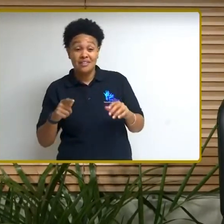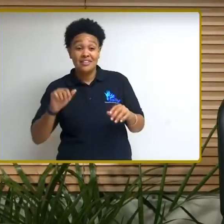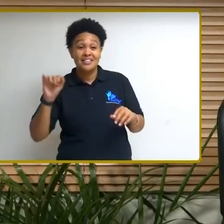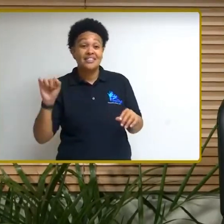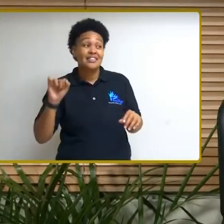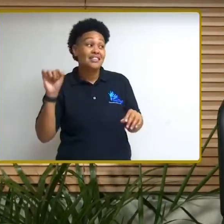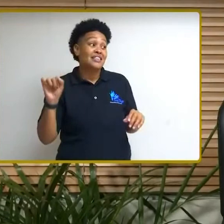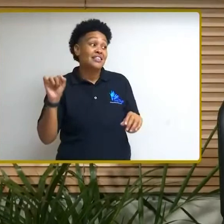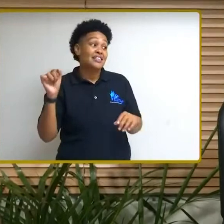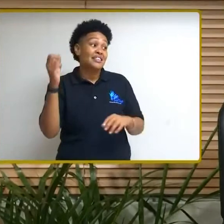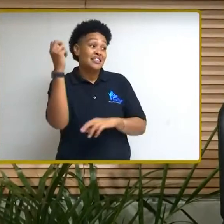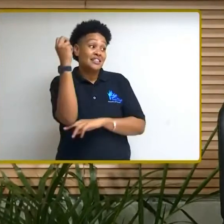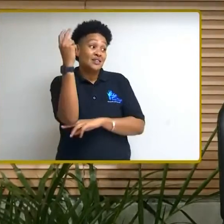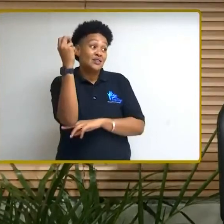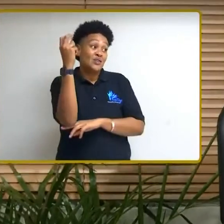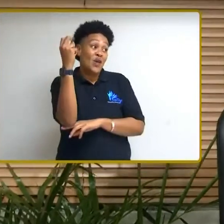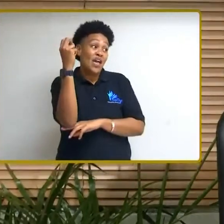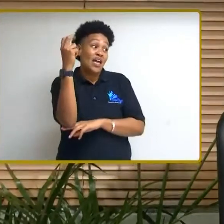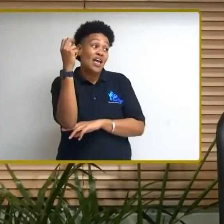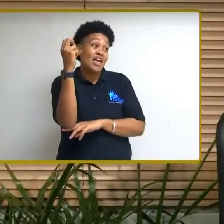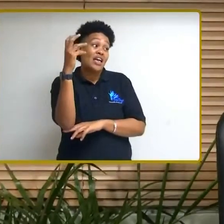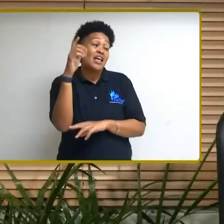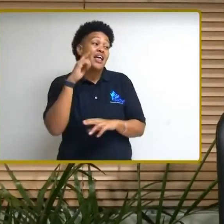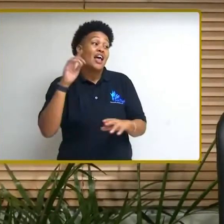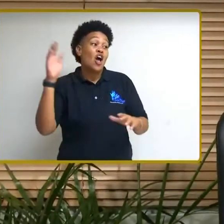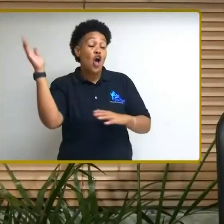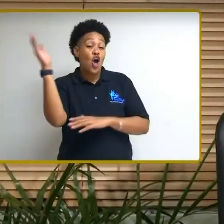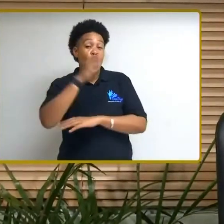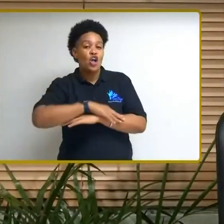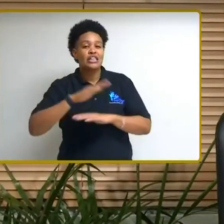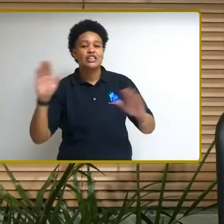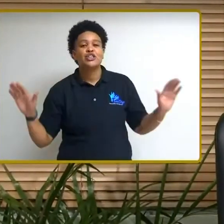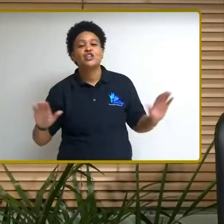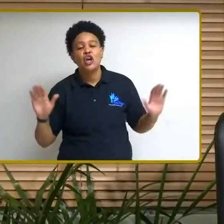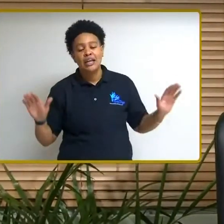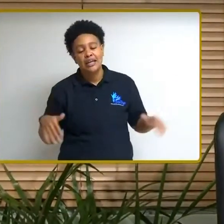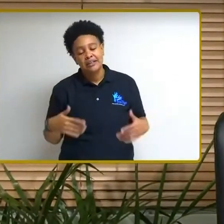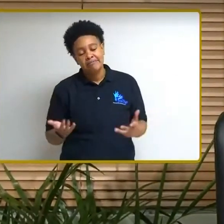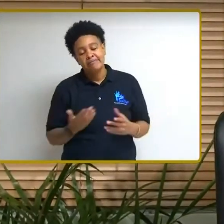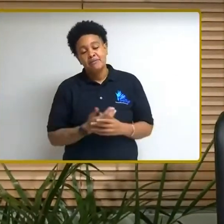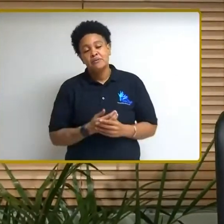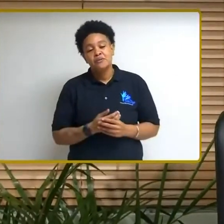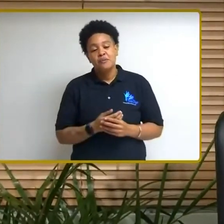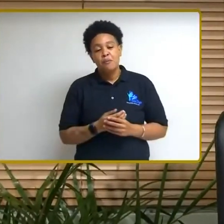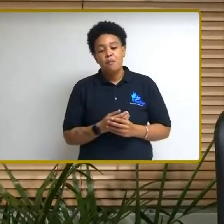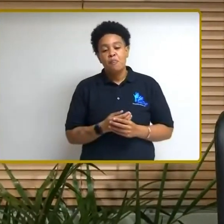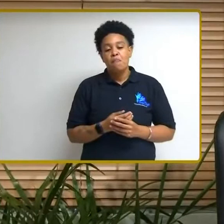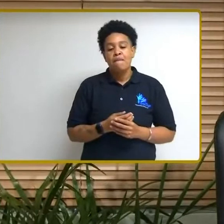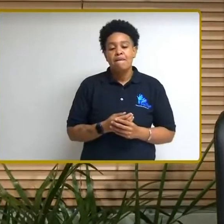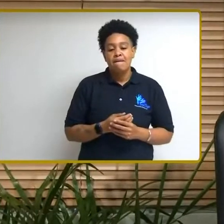Saturday 12 noon, and then all day Sunday. Well, the